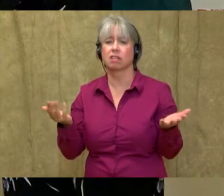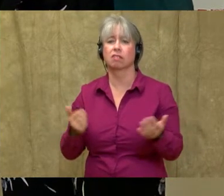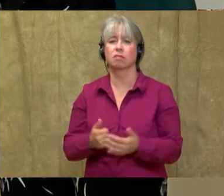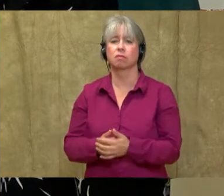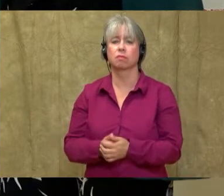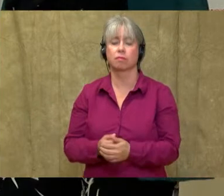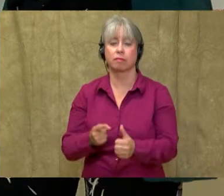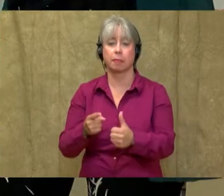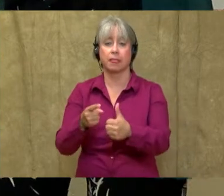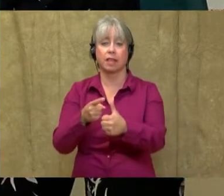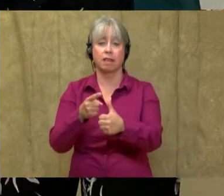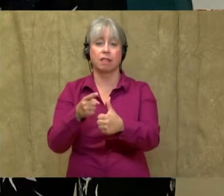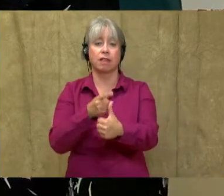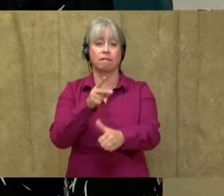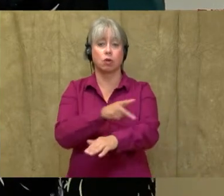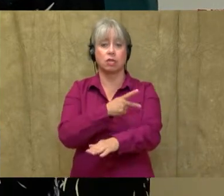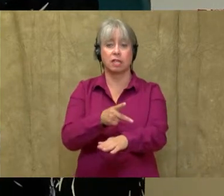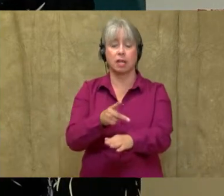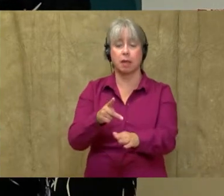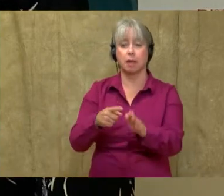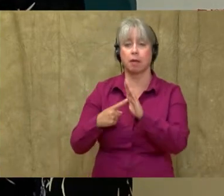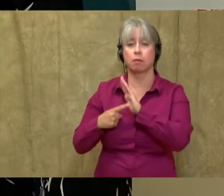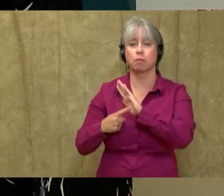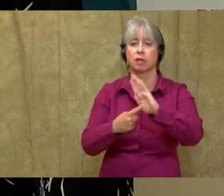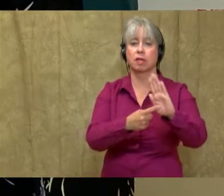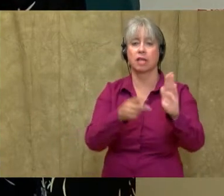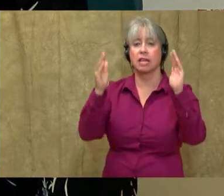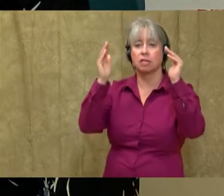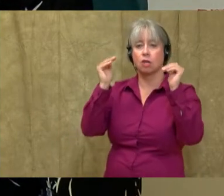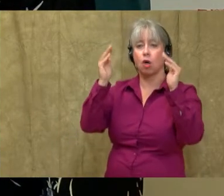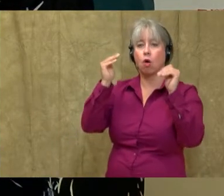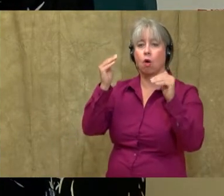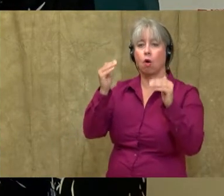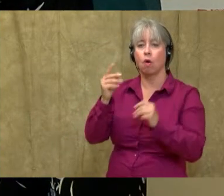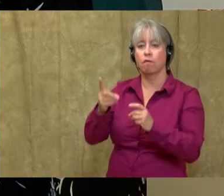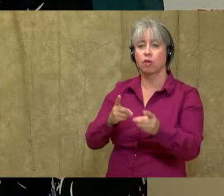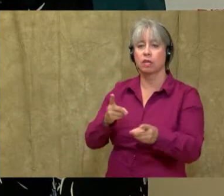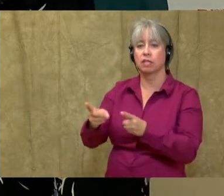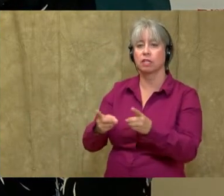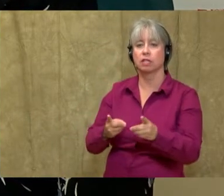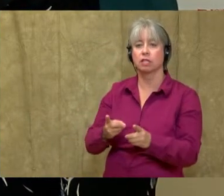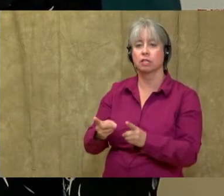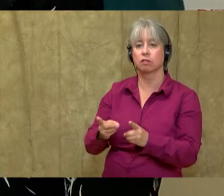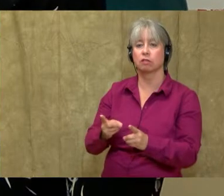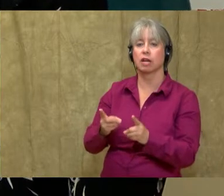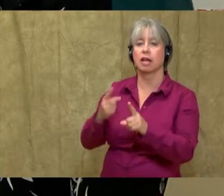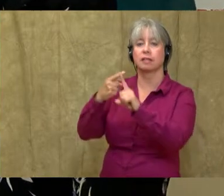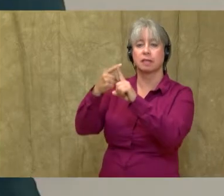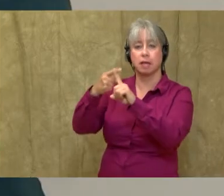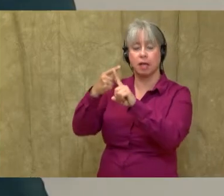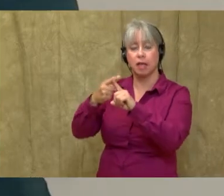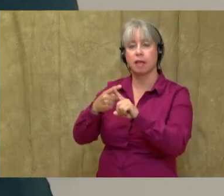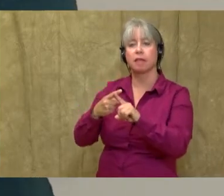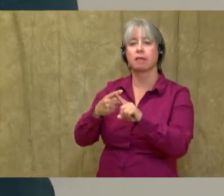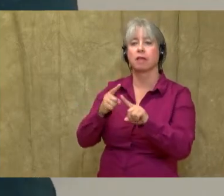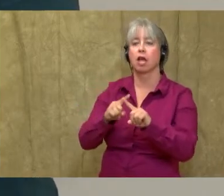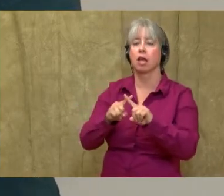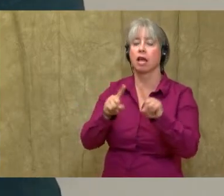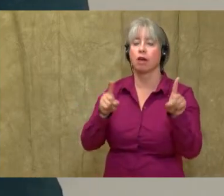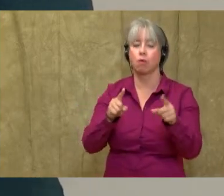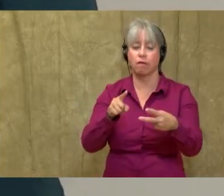The first poem is very hopeful and optimistic for what's to come after the pandemic. However, the